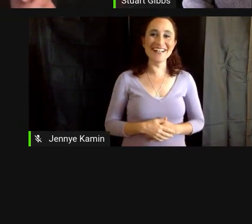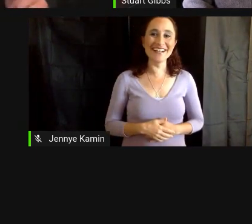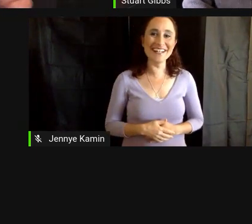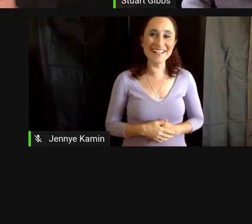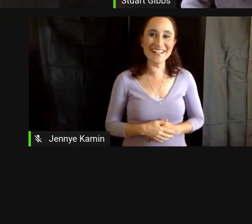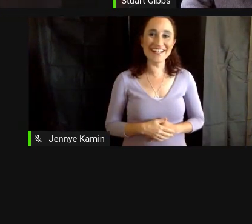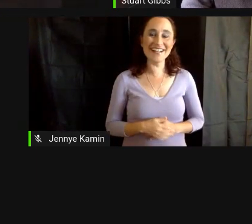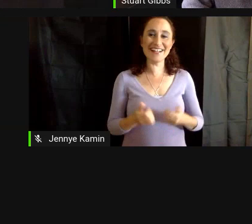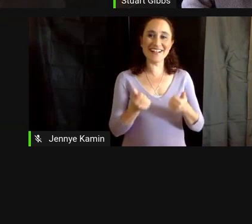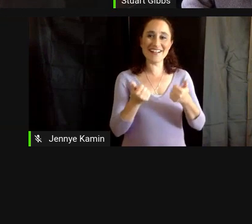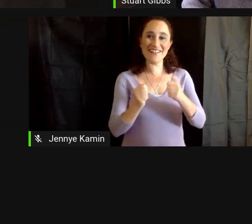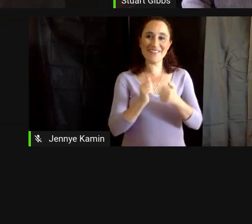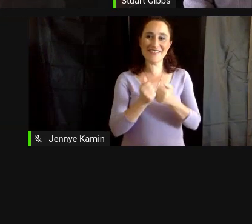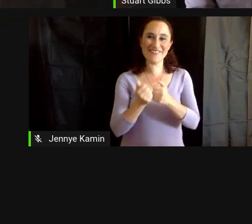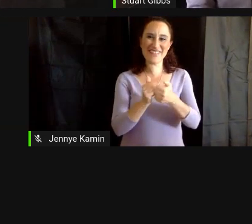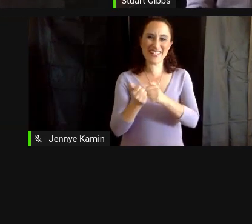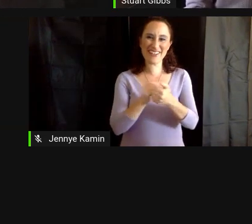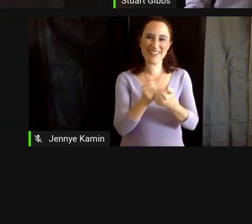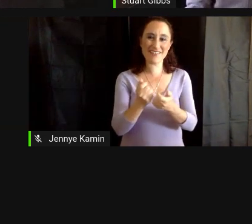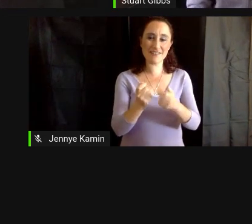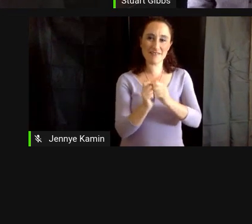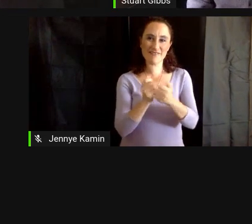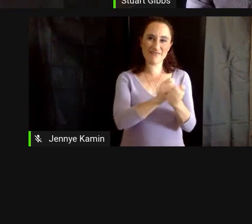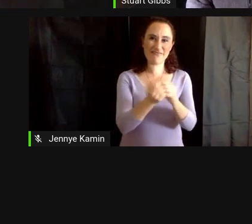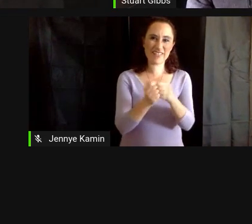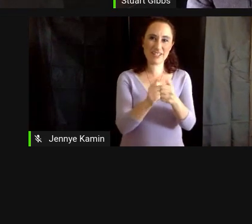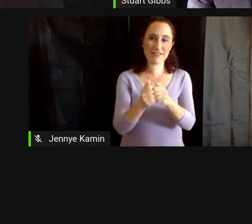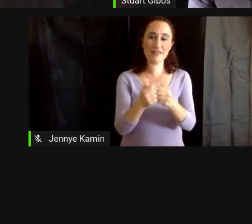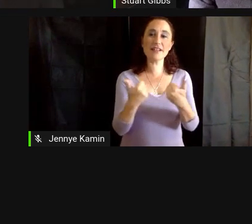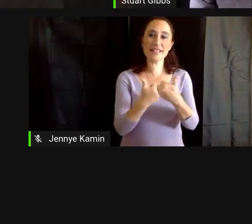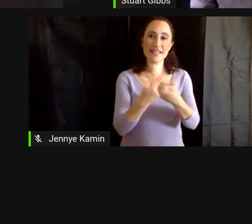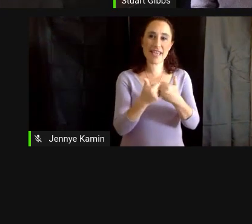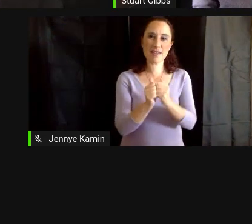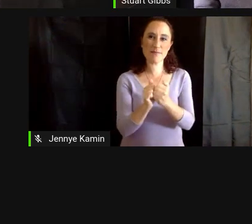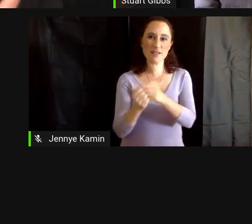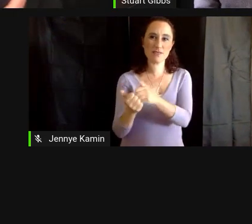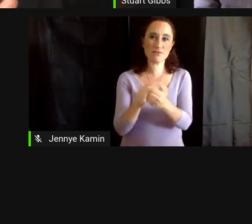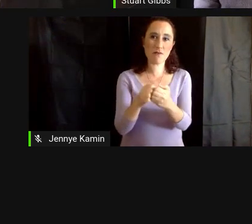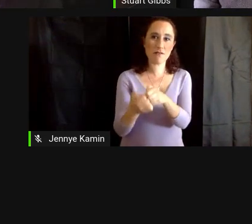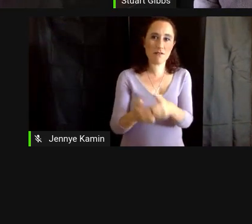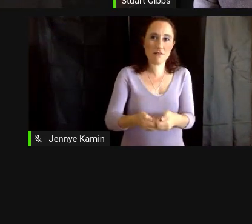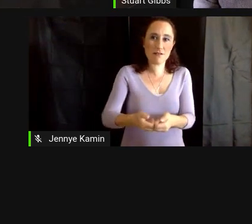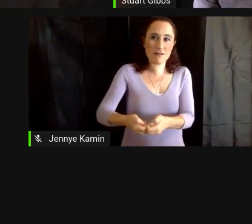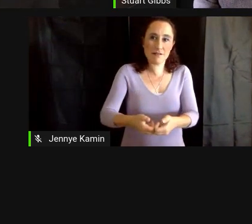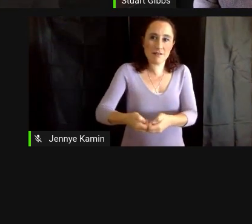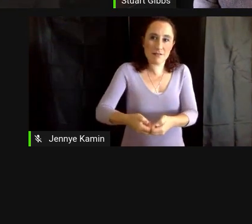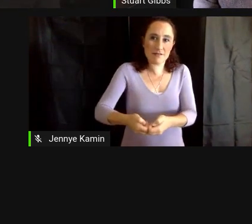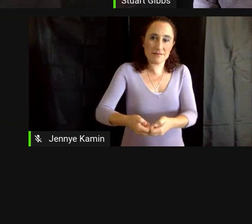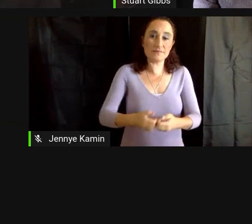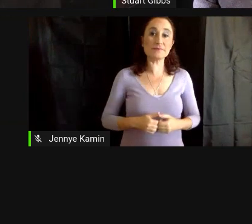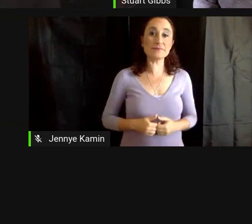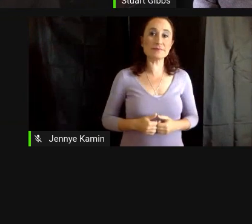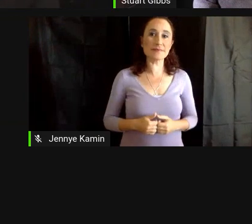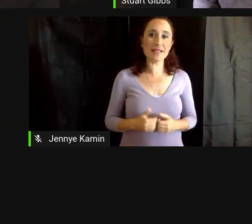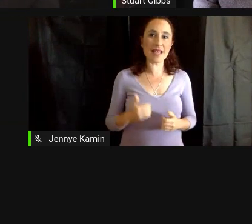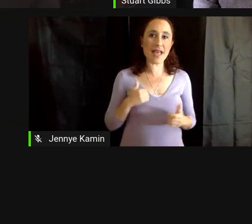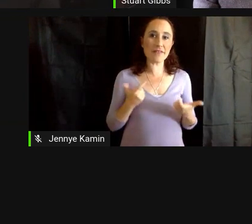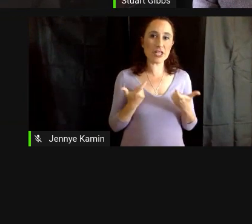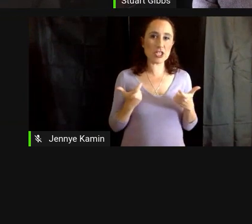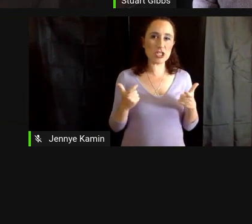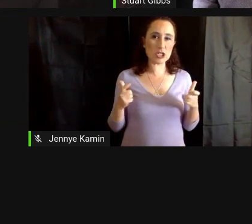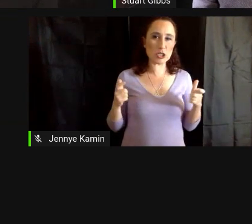I have a video game controller, a PlayStation controller to be specific. Okay. And I have a